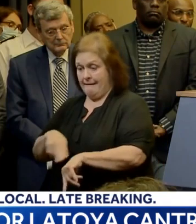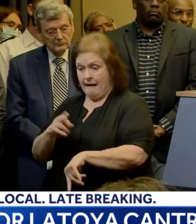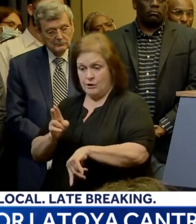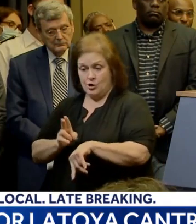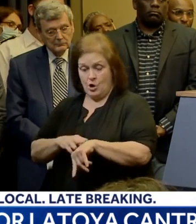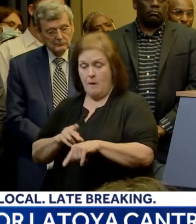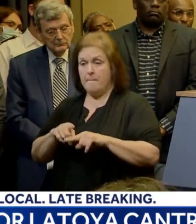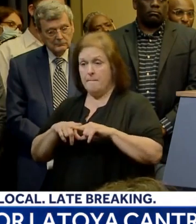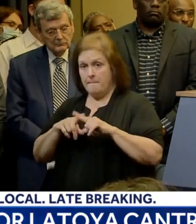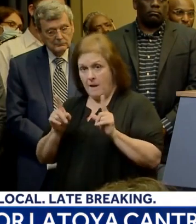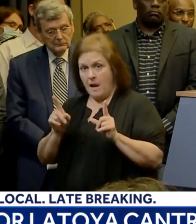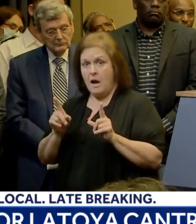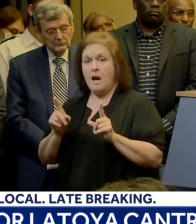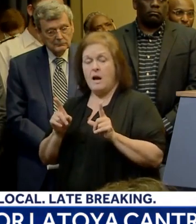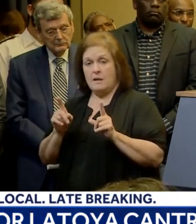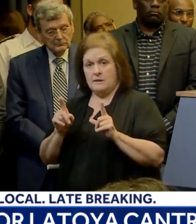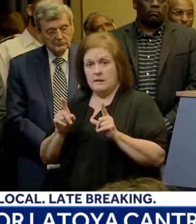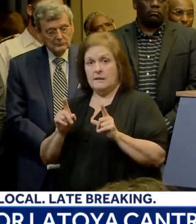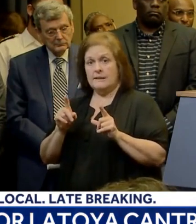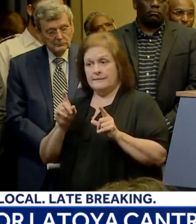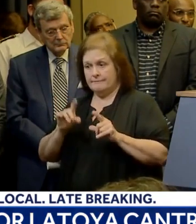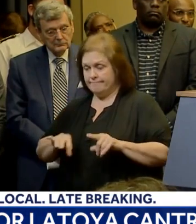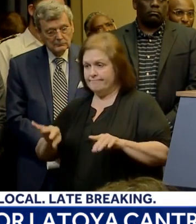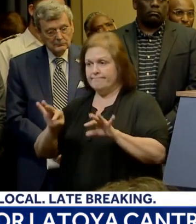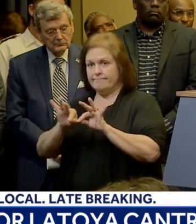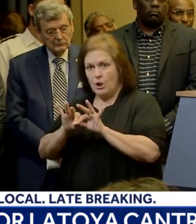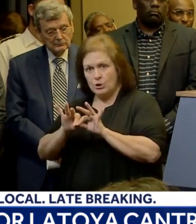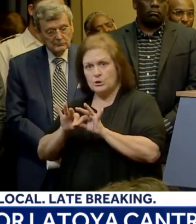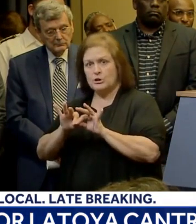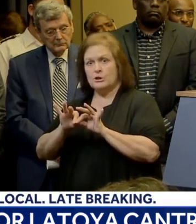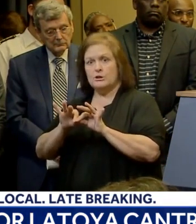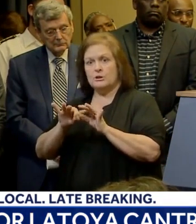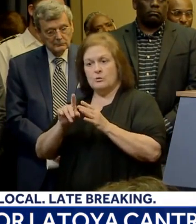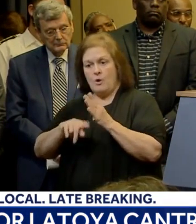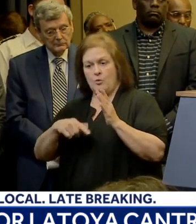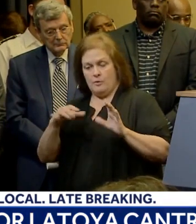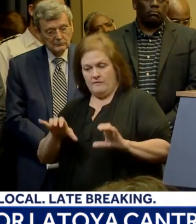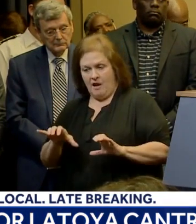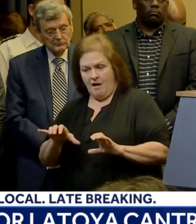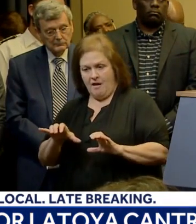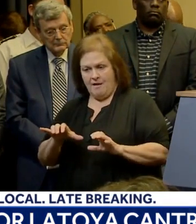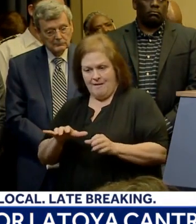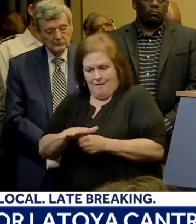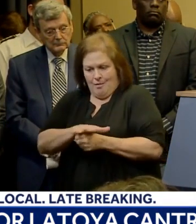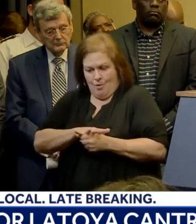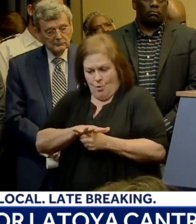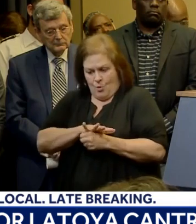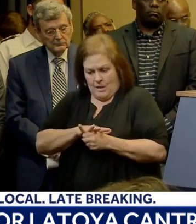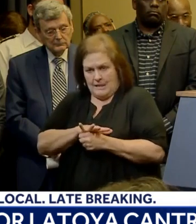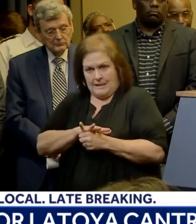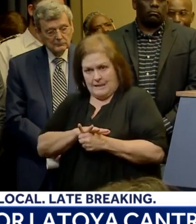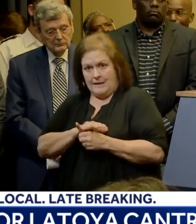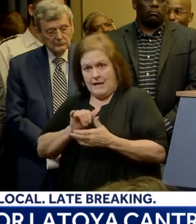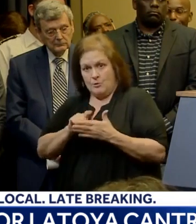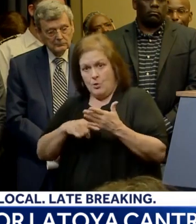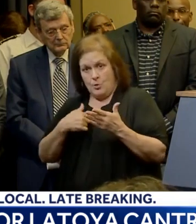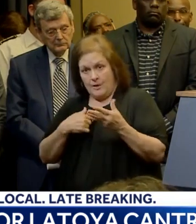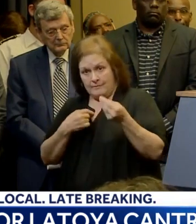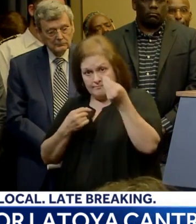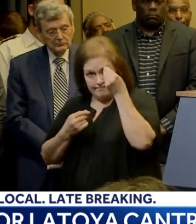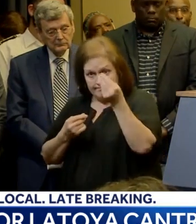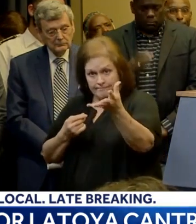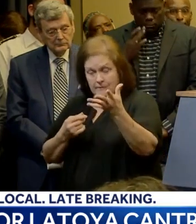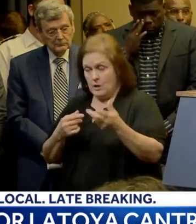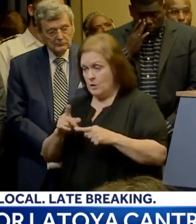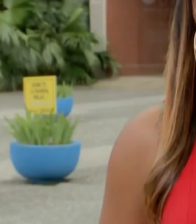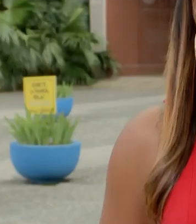nationally, but it does take a unique approach locally. And that's what we have provided you with, and this is providing the public